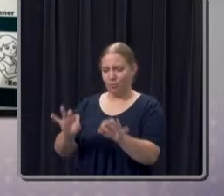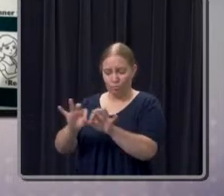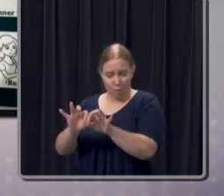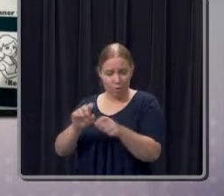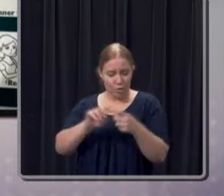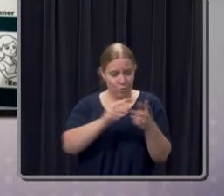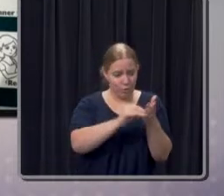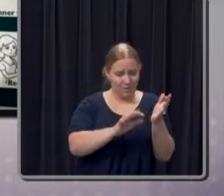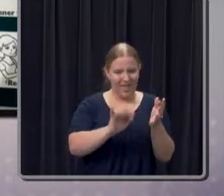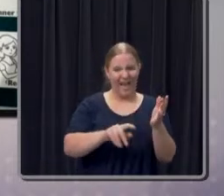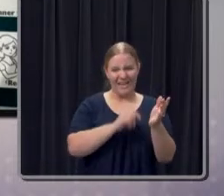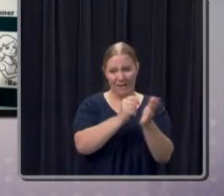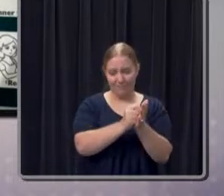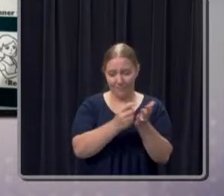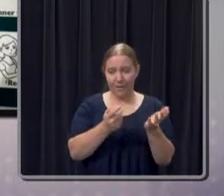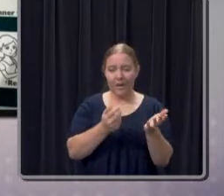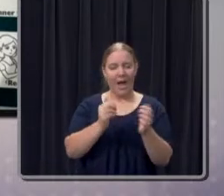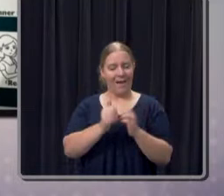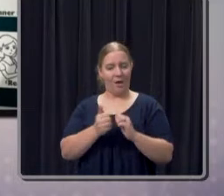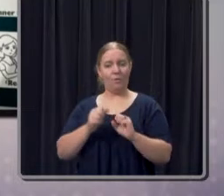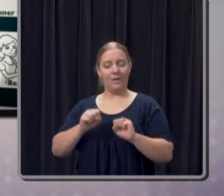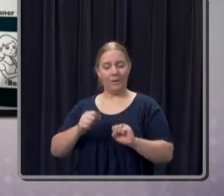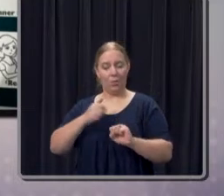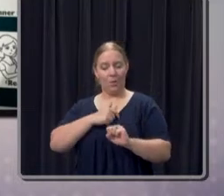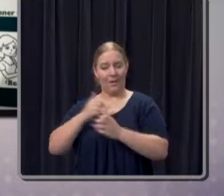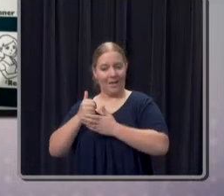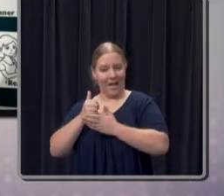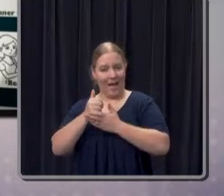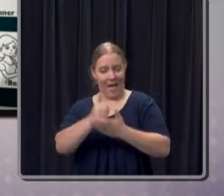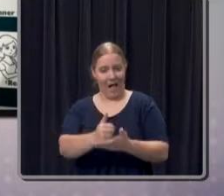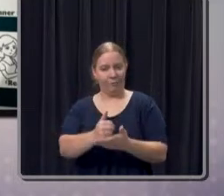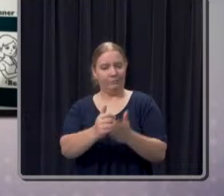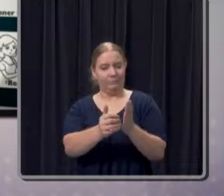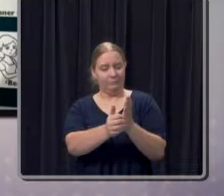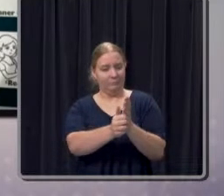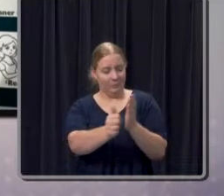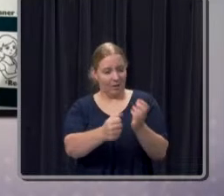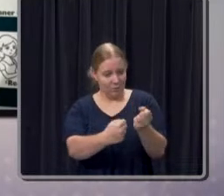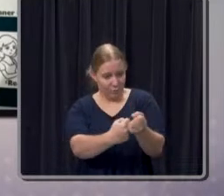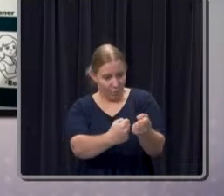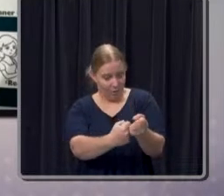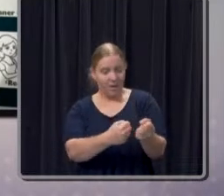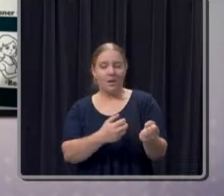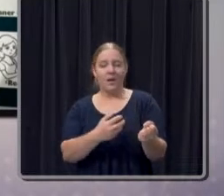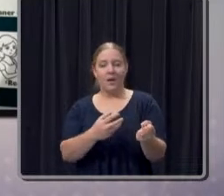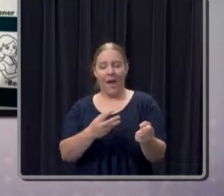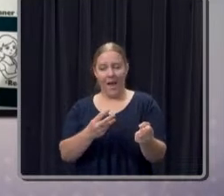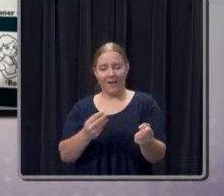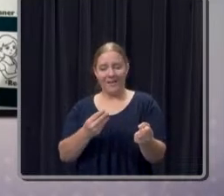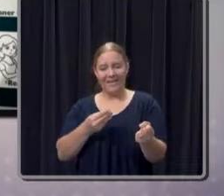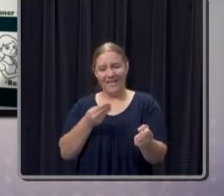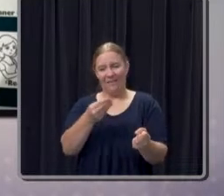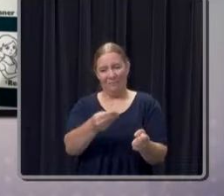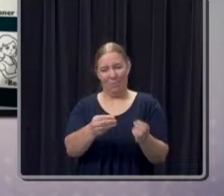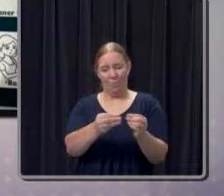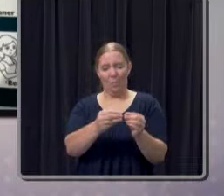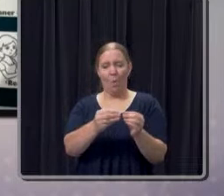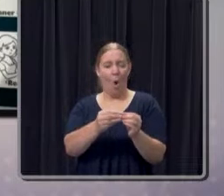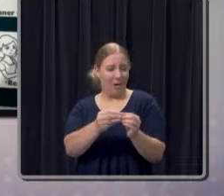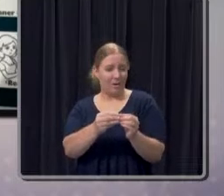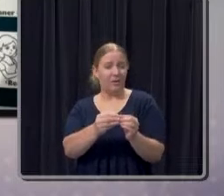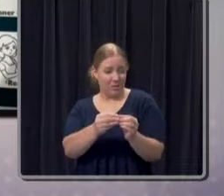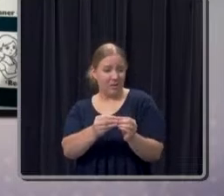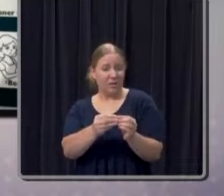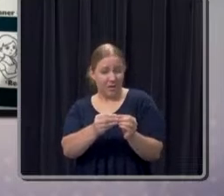student body at that time, and how can we help just impart some skills and give them more, just equip them